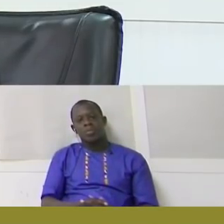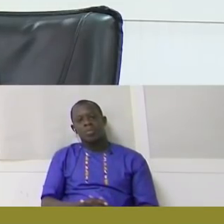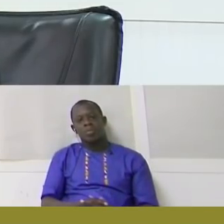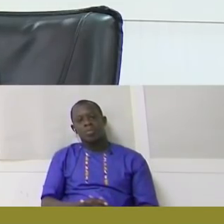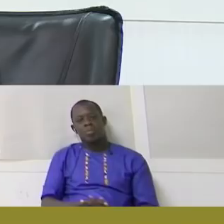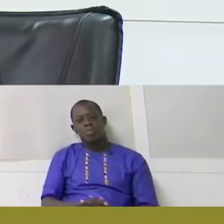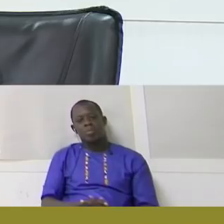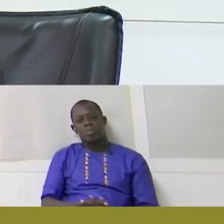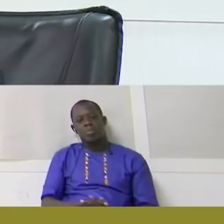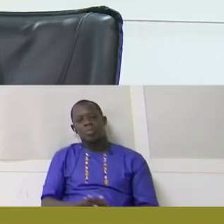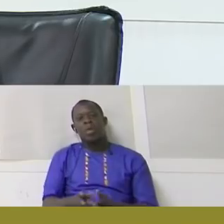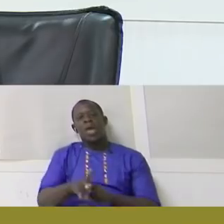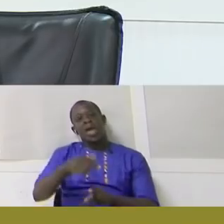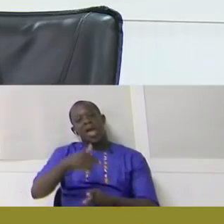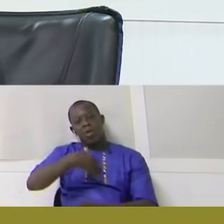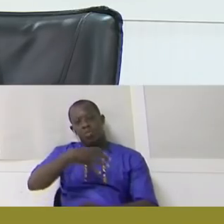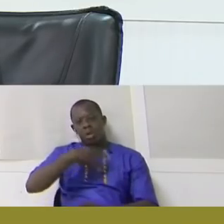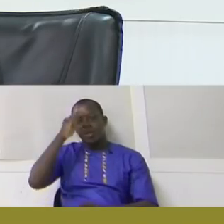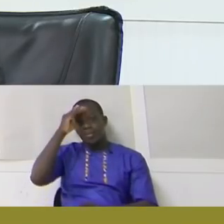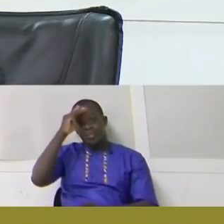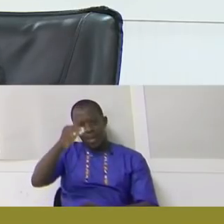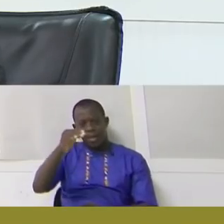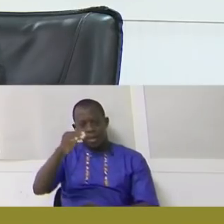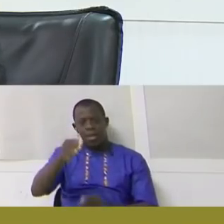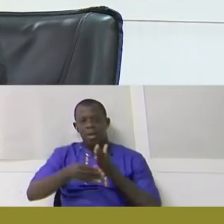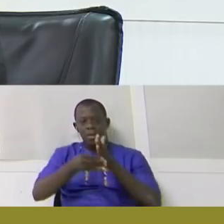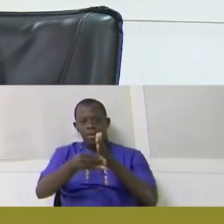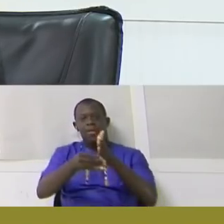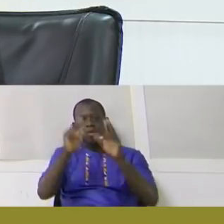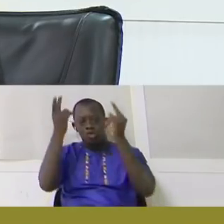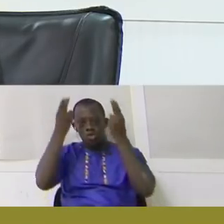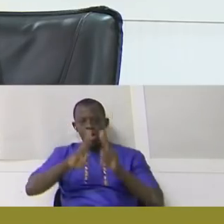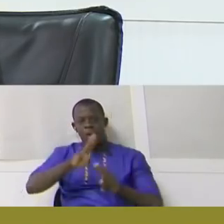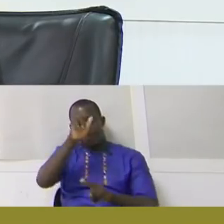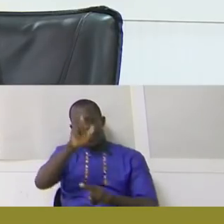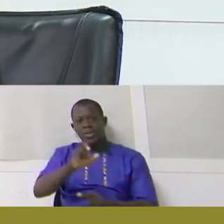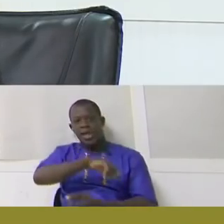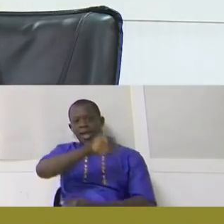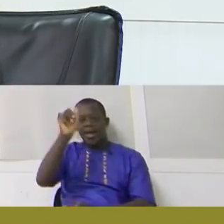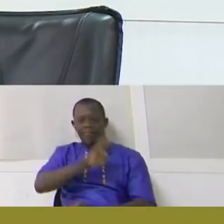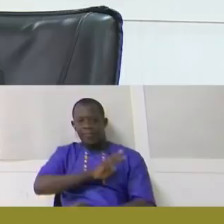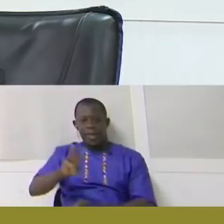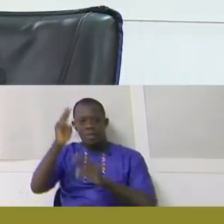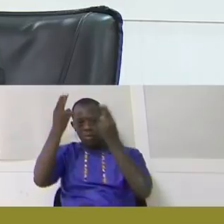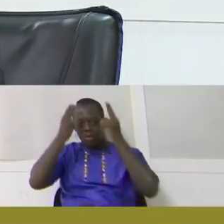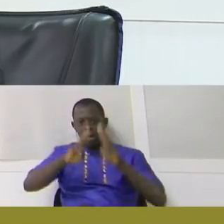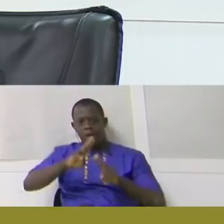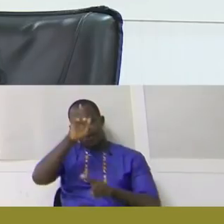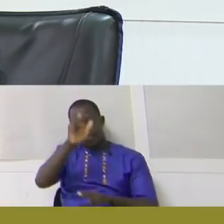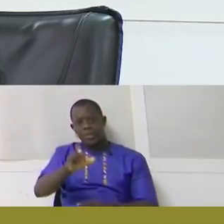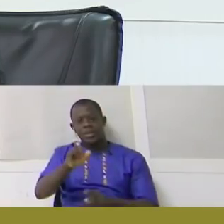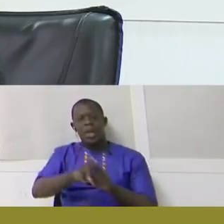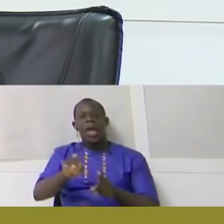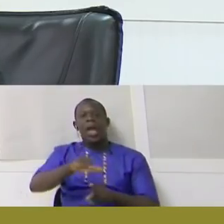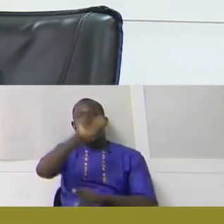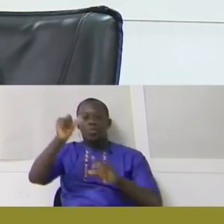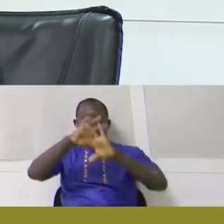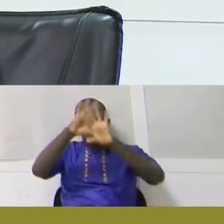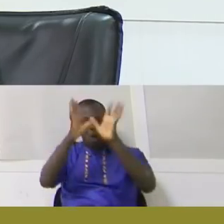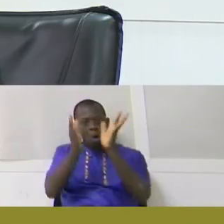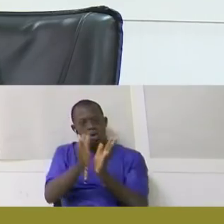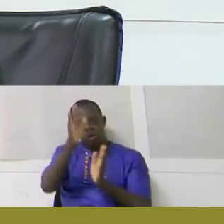a deputy council I want to thank the lead council and the deputy lead council ak commissioners yeb and all the